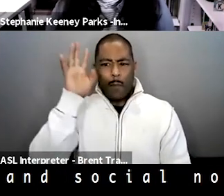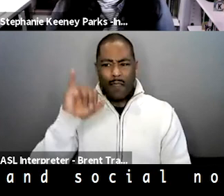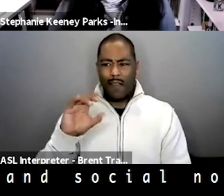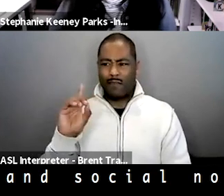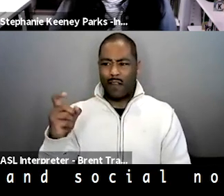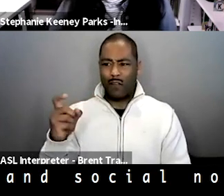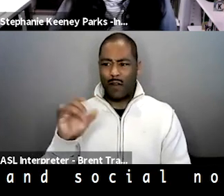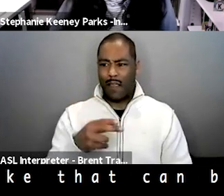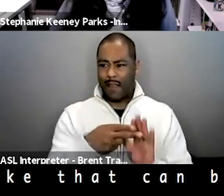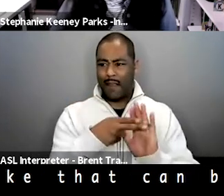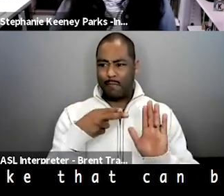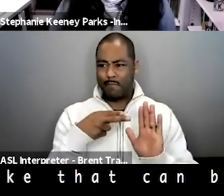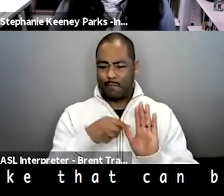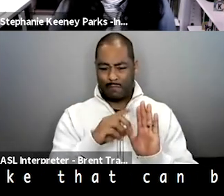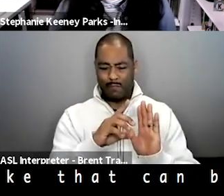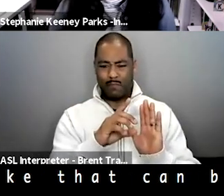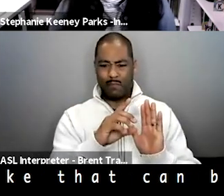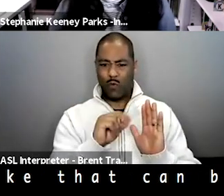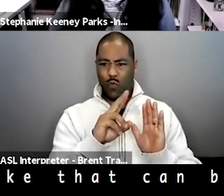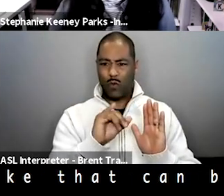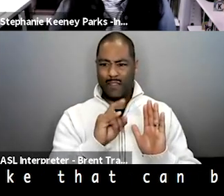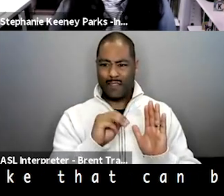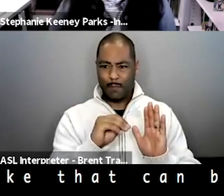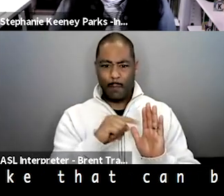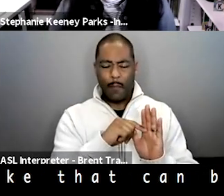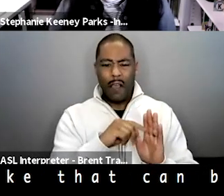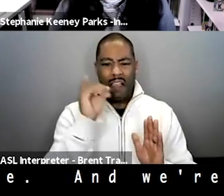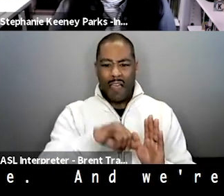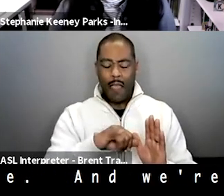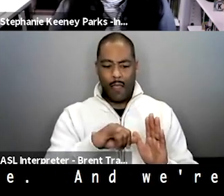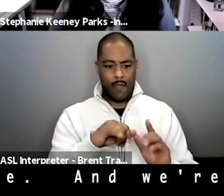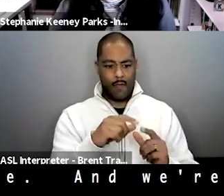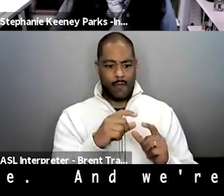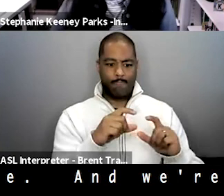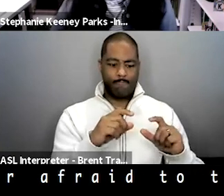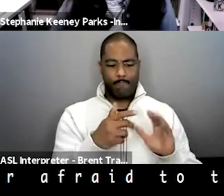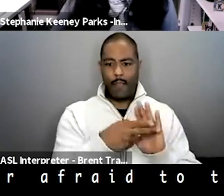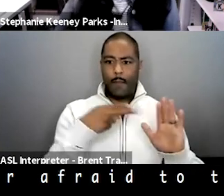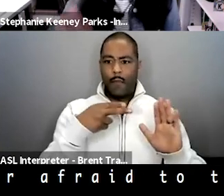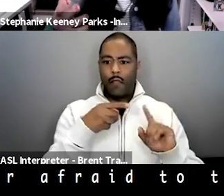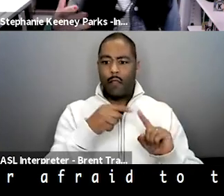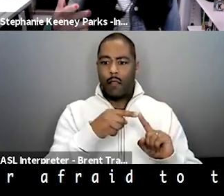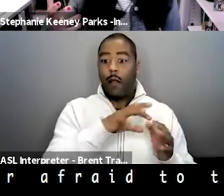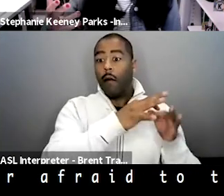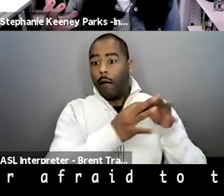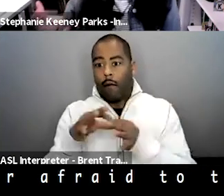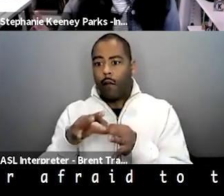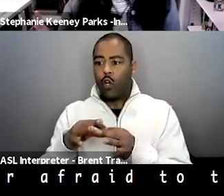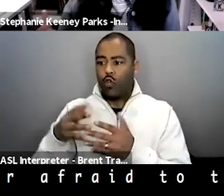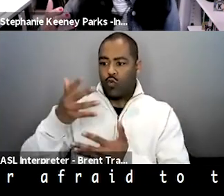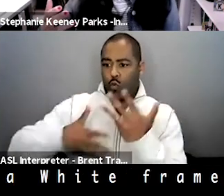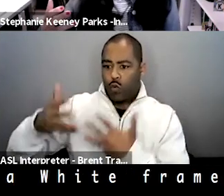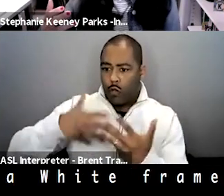And because it's built around things like language and social norms and pieces like that can be